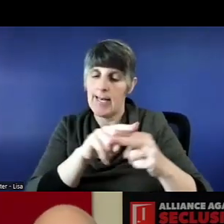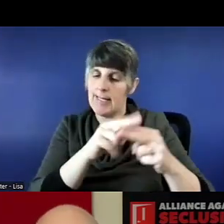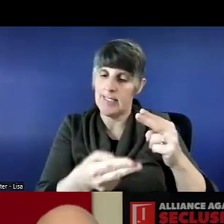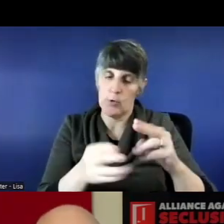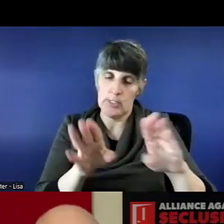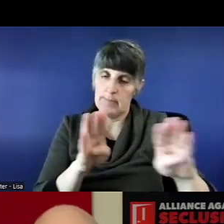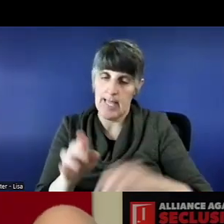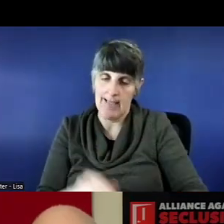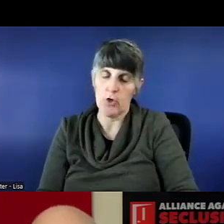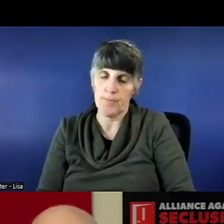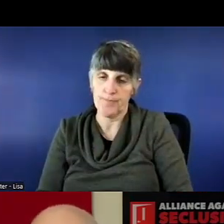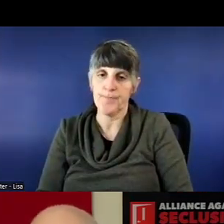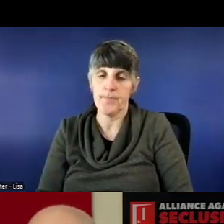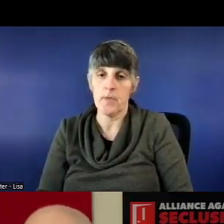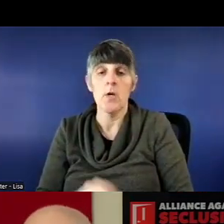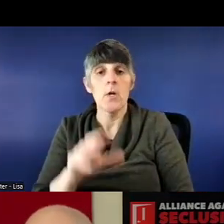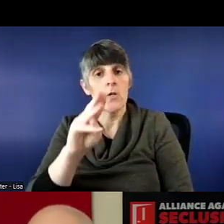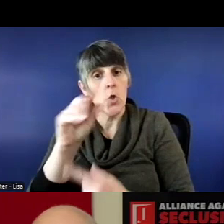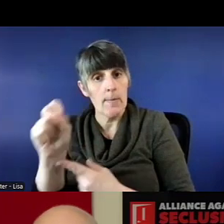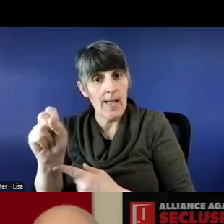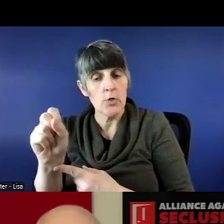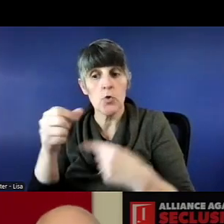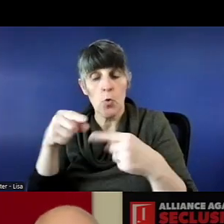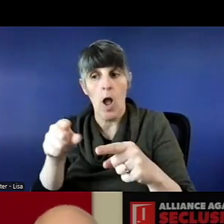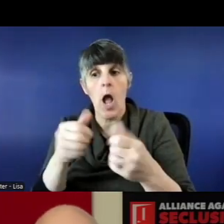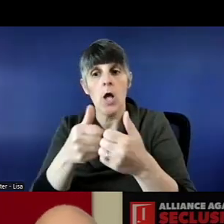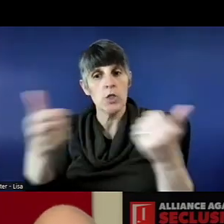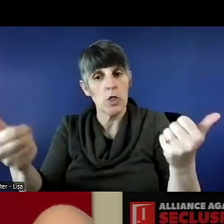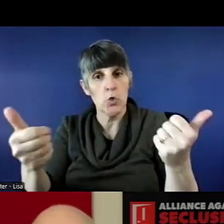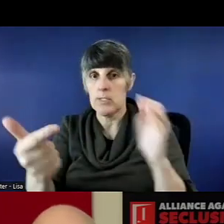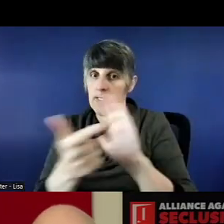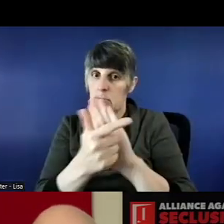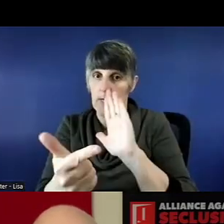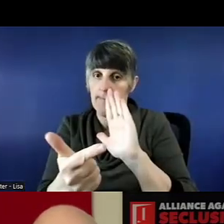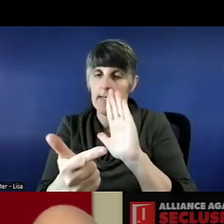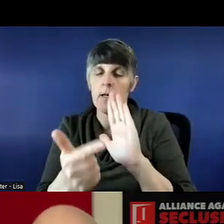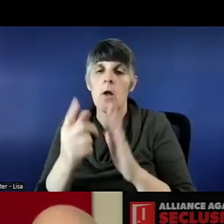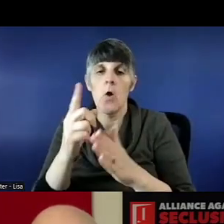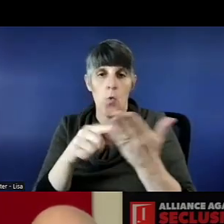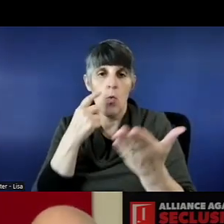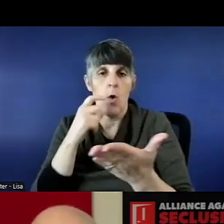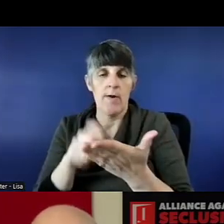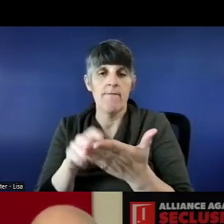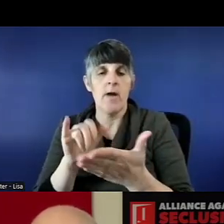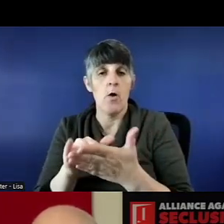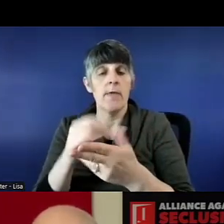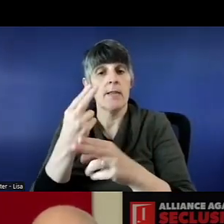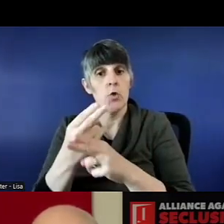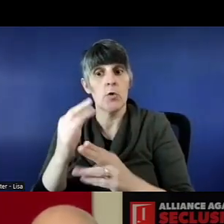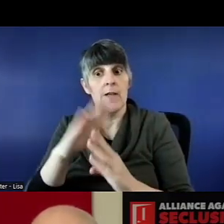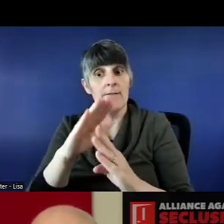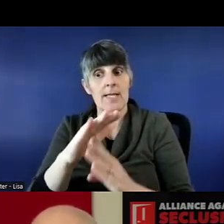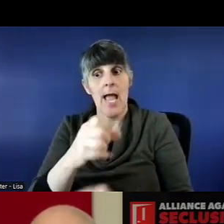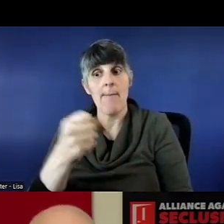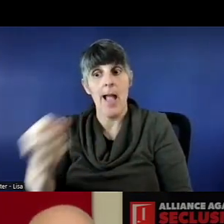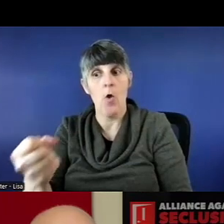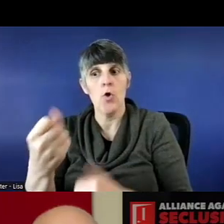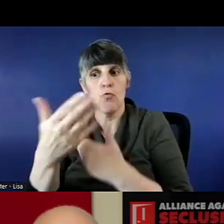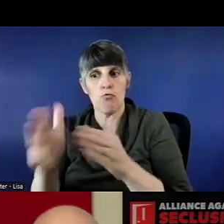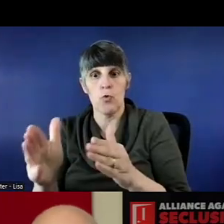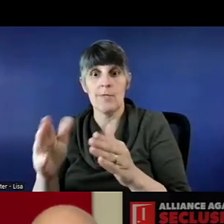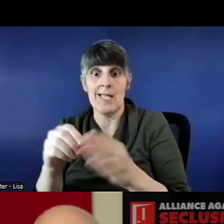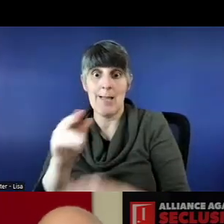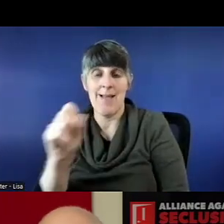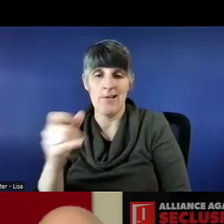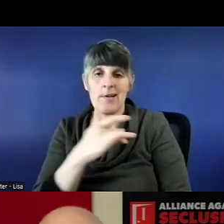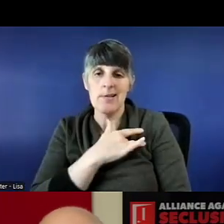behavior. So in Massachusetts, while seclusion is prohibited, what we found is that the use of timeout rooms in Massachusetts